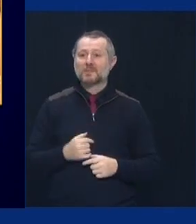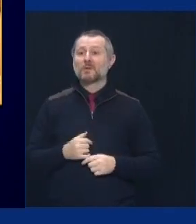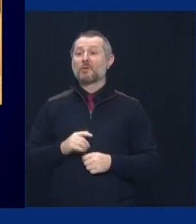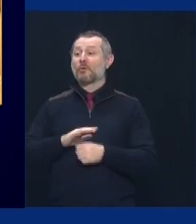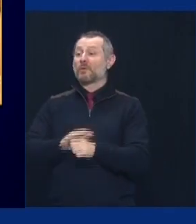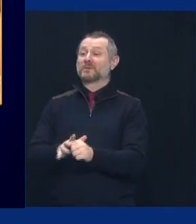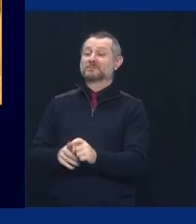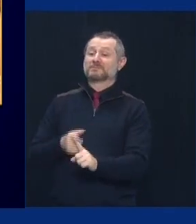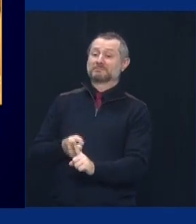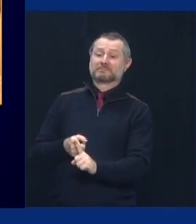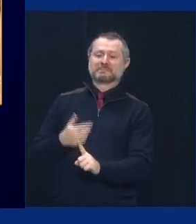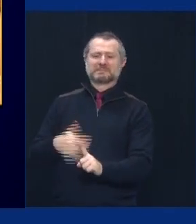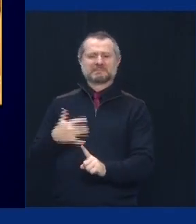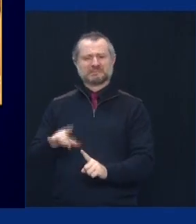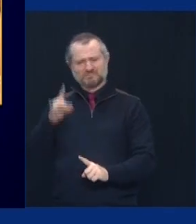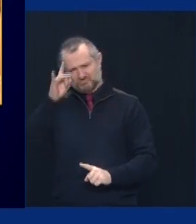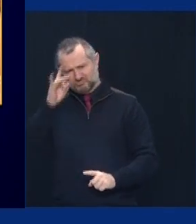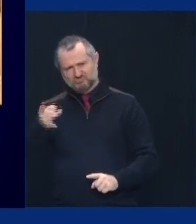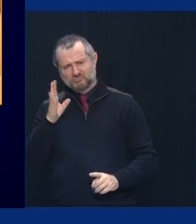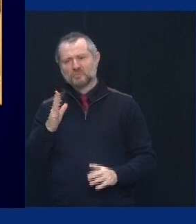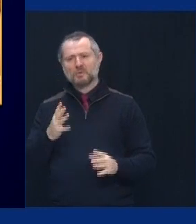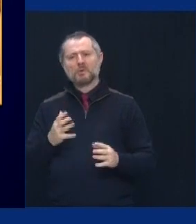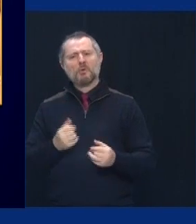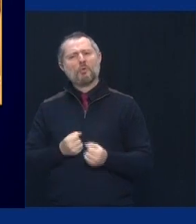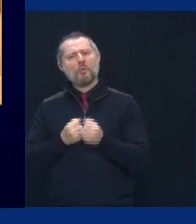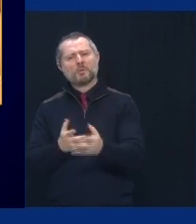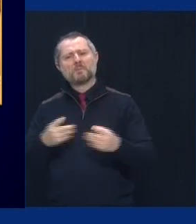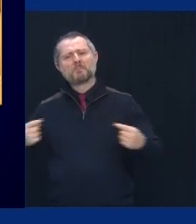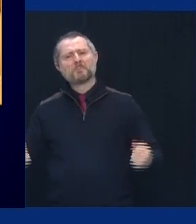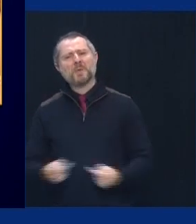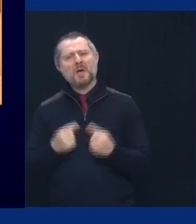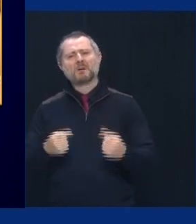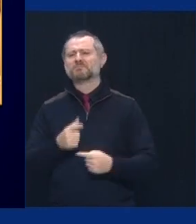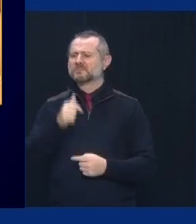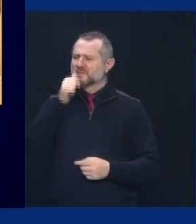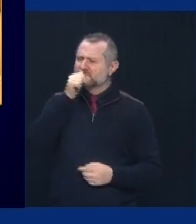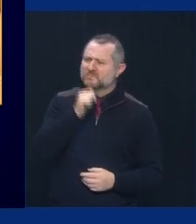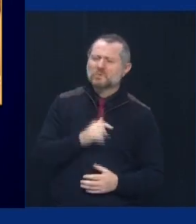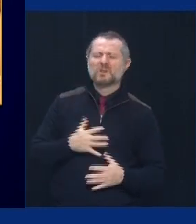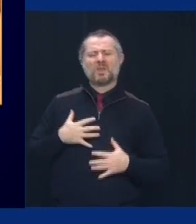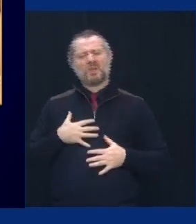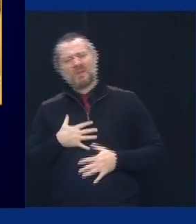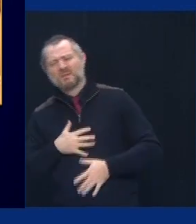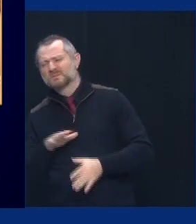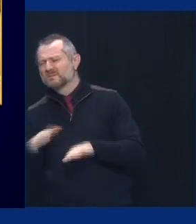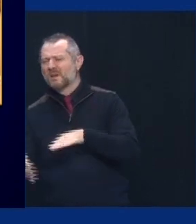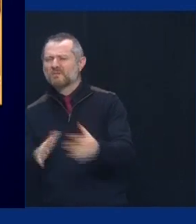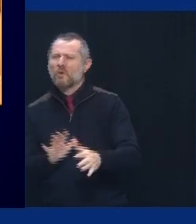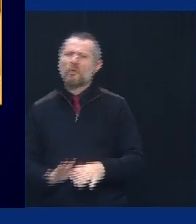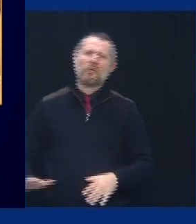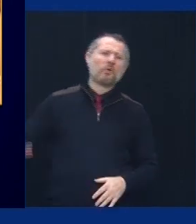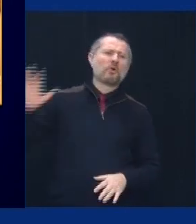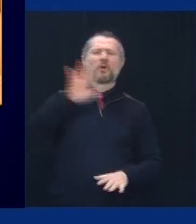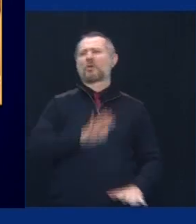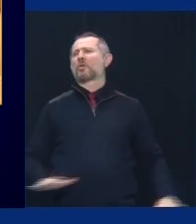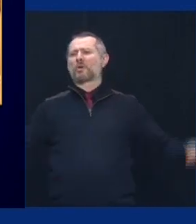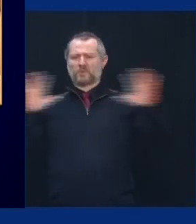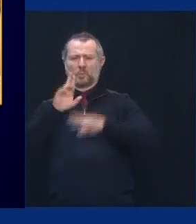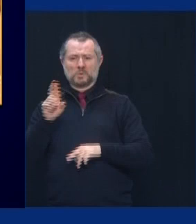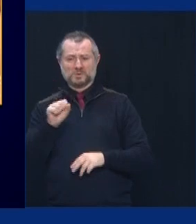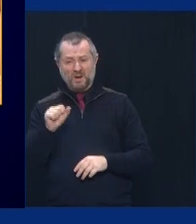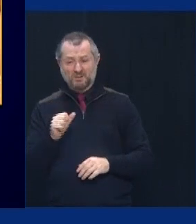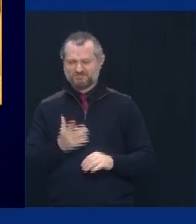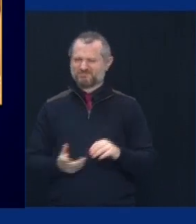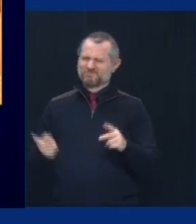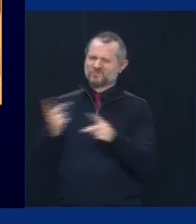has brought a lot of pain and suffering and death to the American people, disproportionately communities